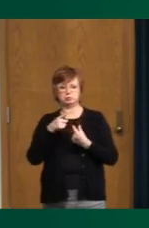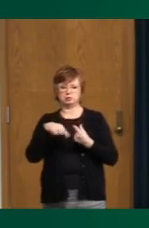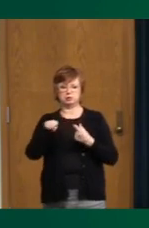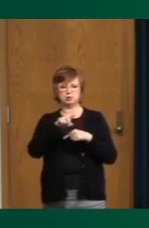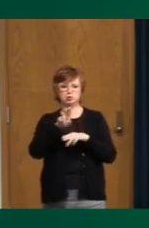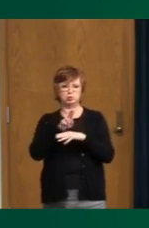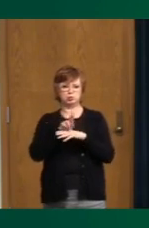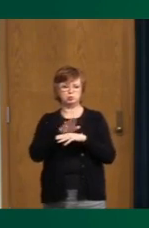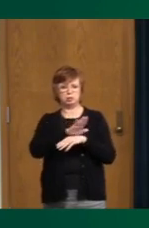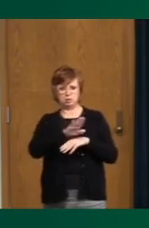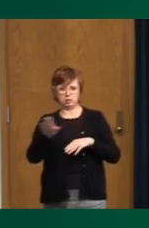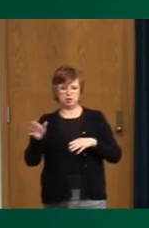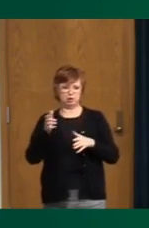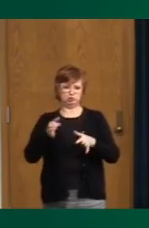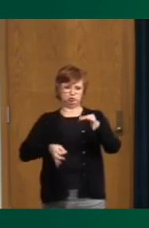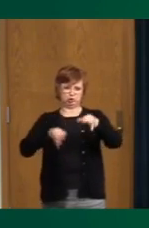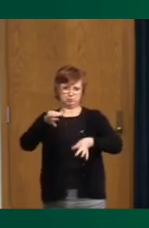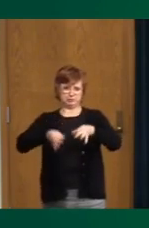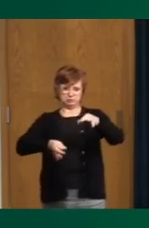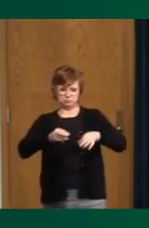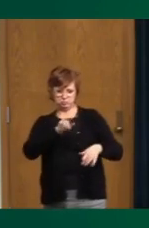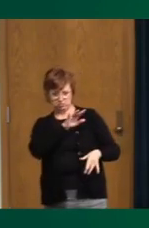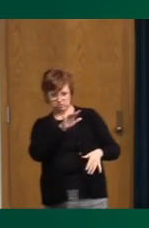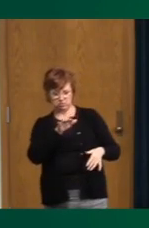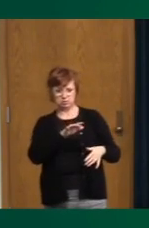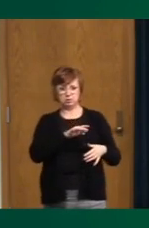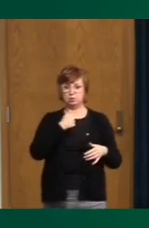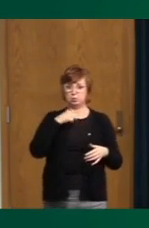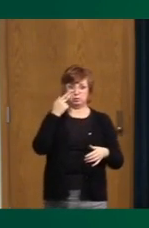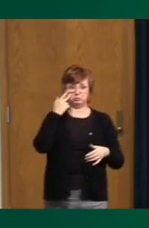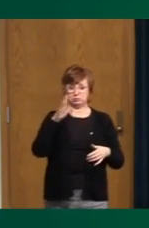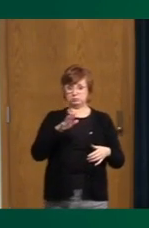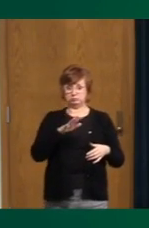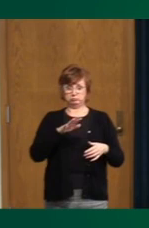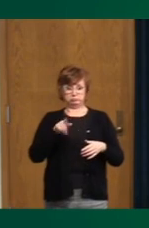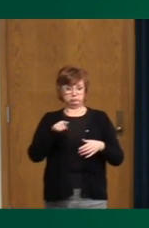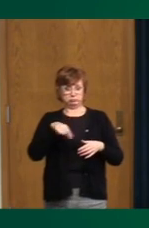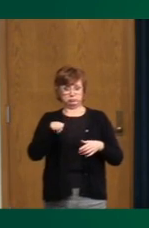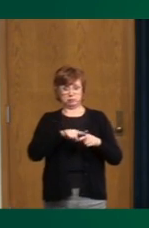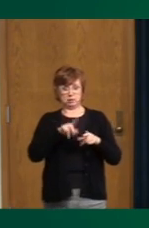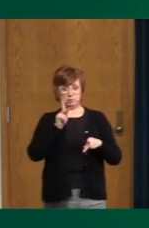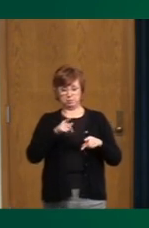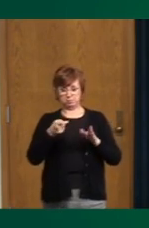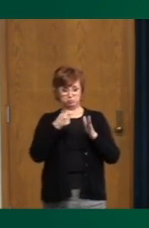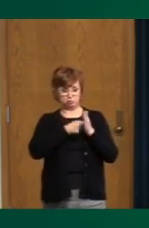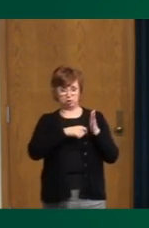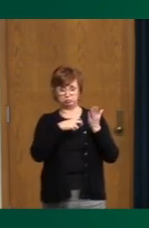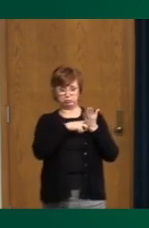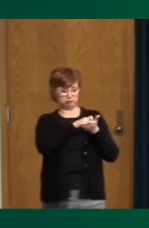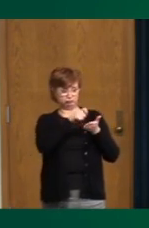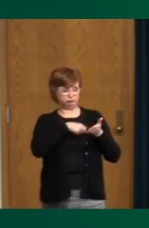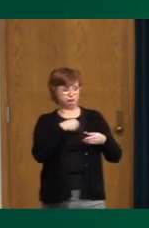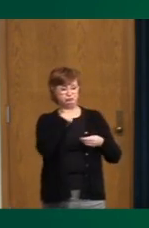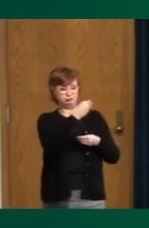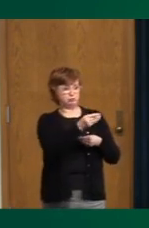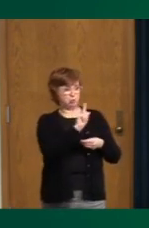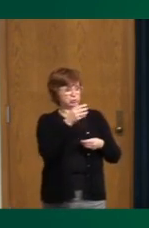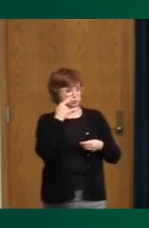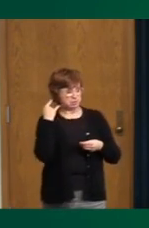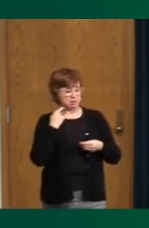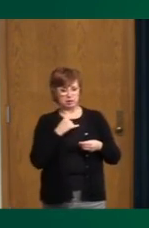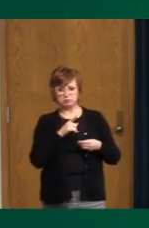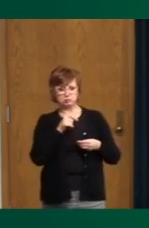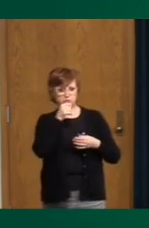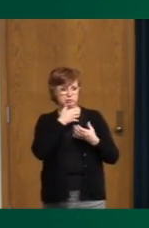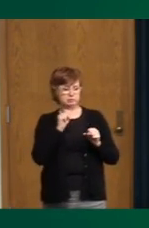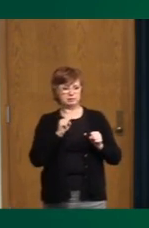We've seen, We've seen both instances where people, I believe, have been charged for not wearing a mask, where it may